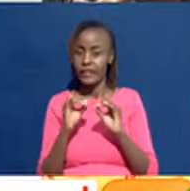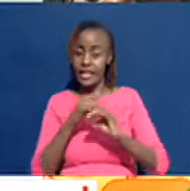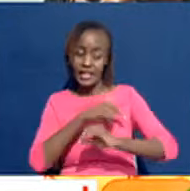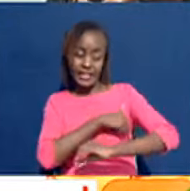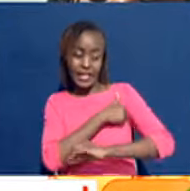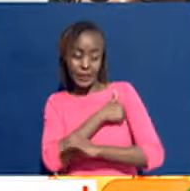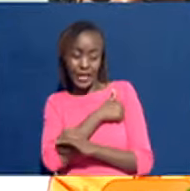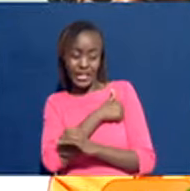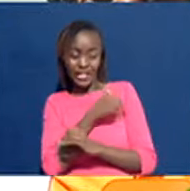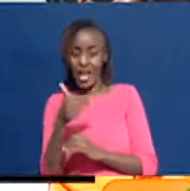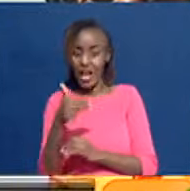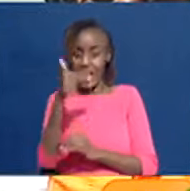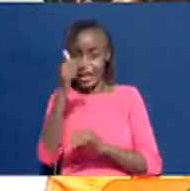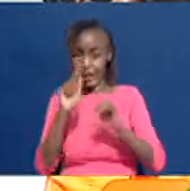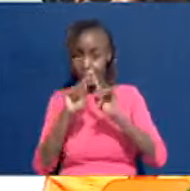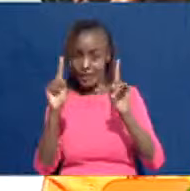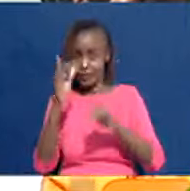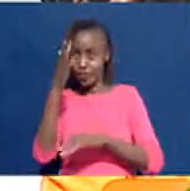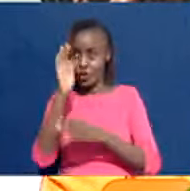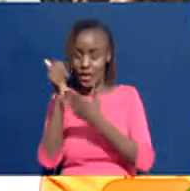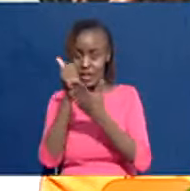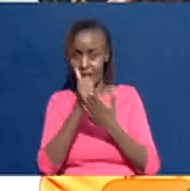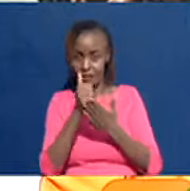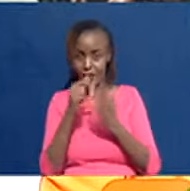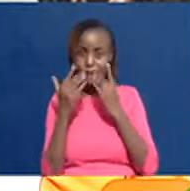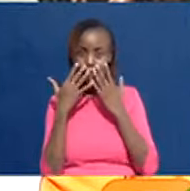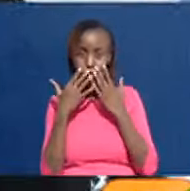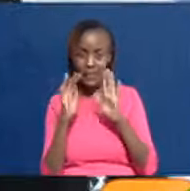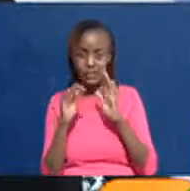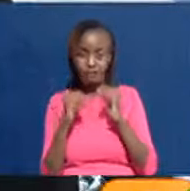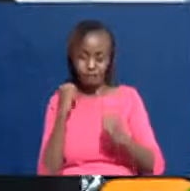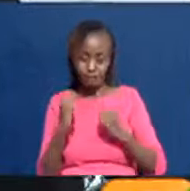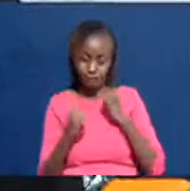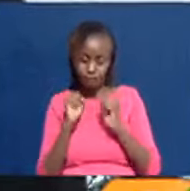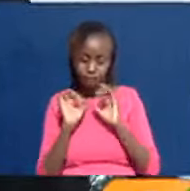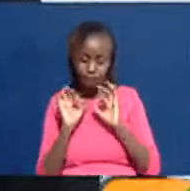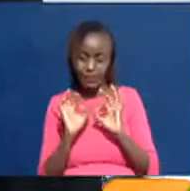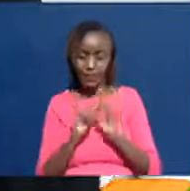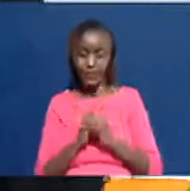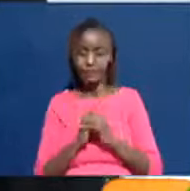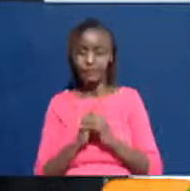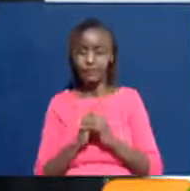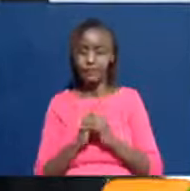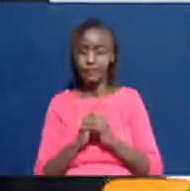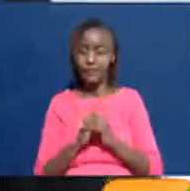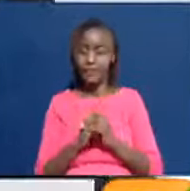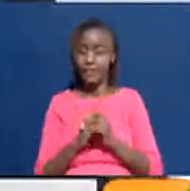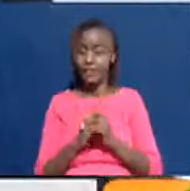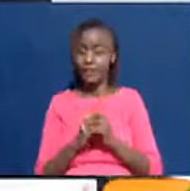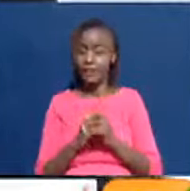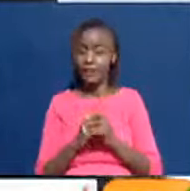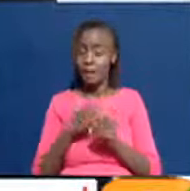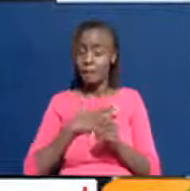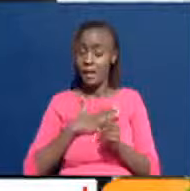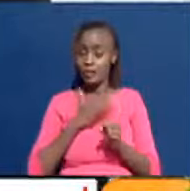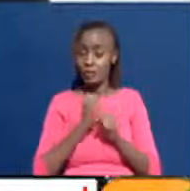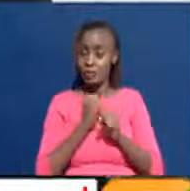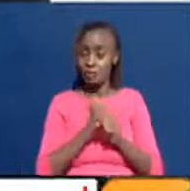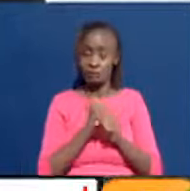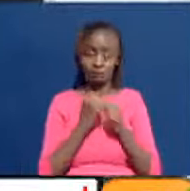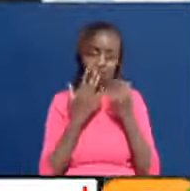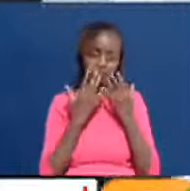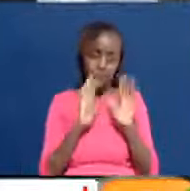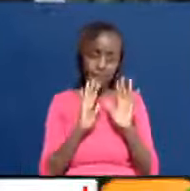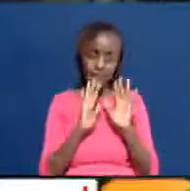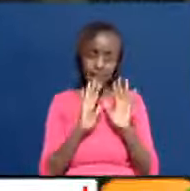finally Mungu amesaidia, tumeweza kumaliza race. Nasimamisha kazi from January 31st, sasa ndio najitahidi tu kwa